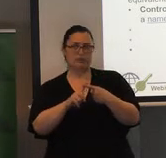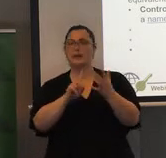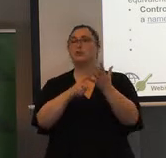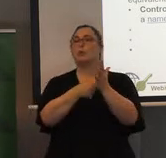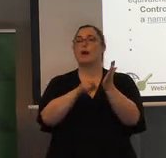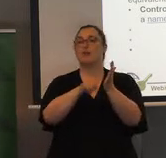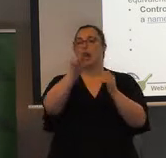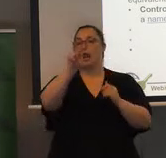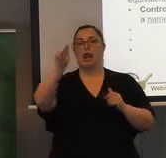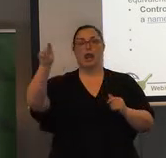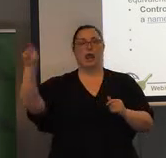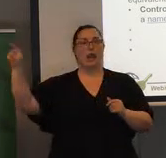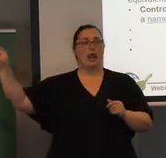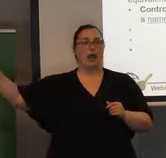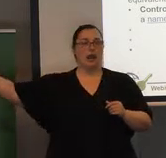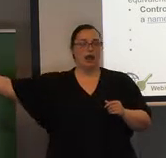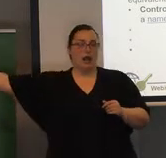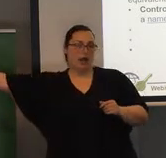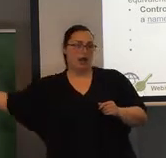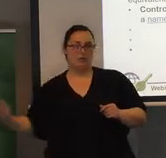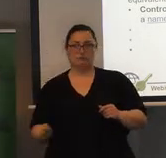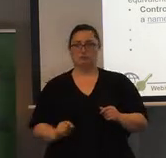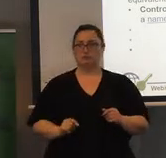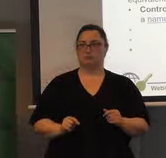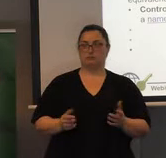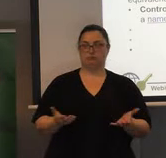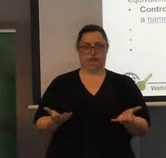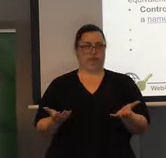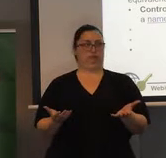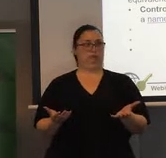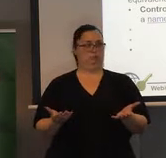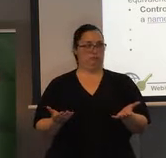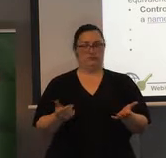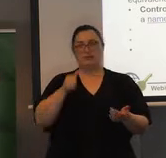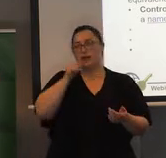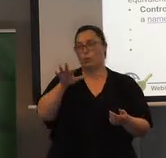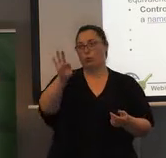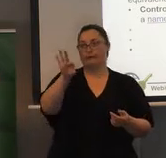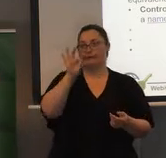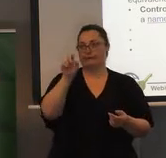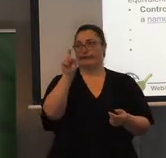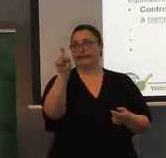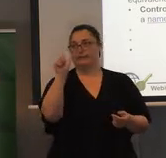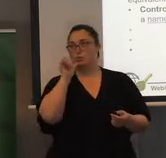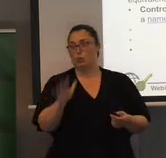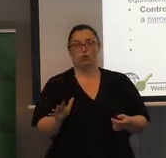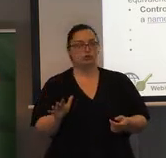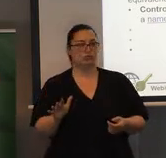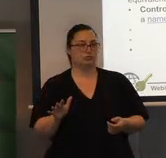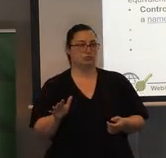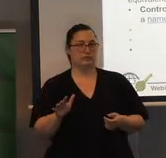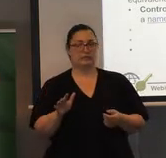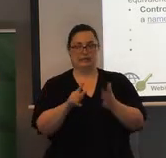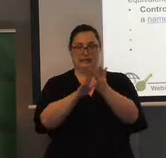and a URL that we all know some of them that can go on for lines and lines. They aren't going to use it. It's not going to tell them